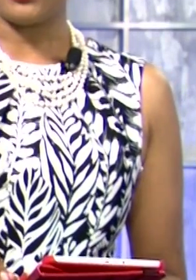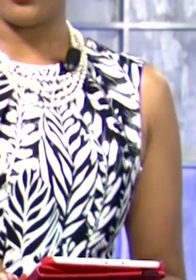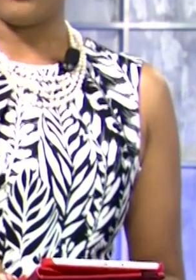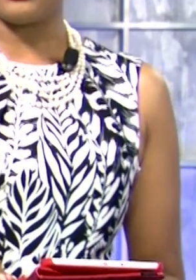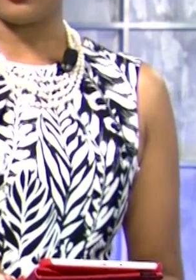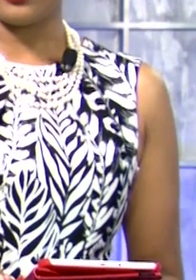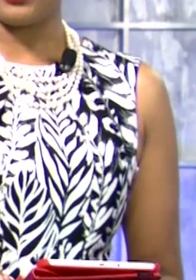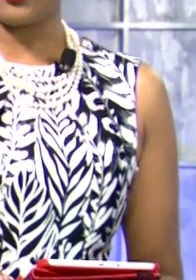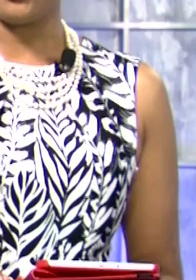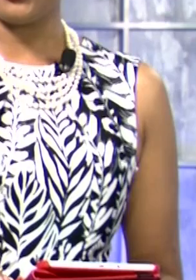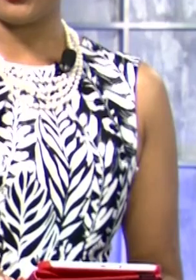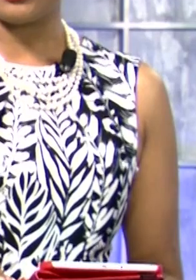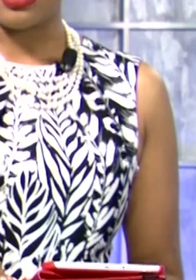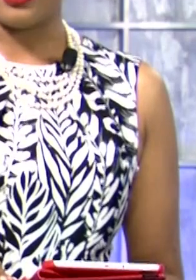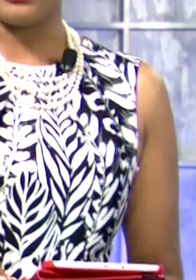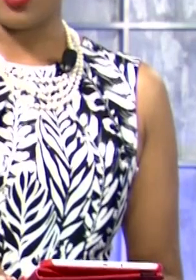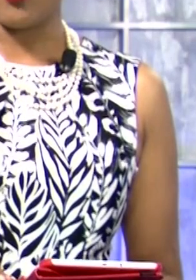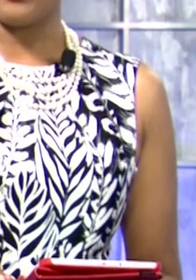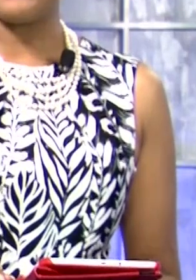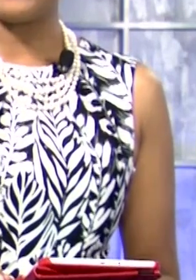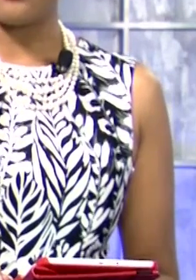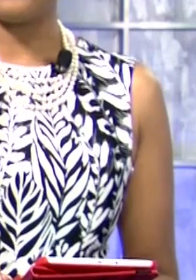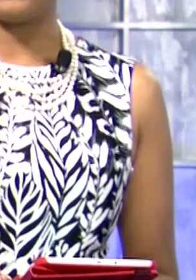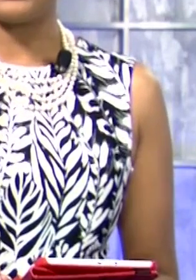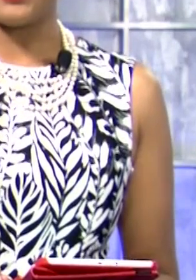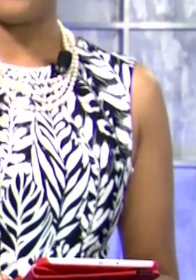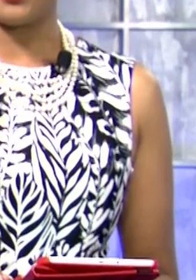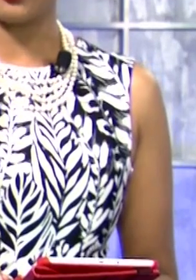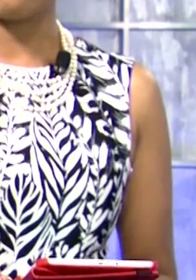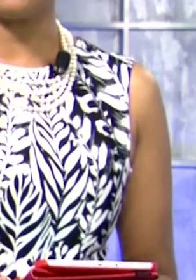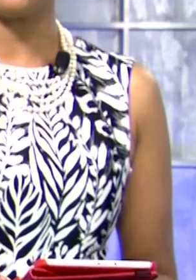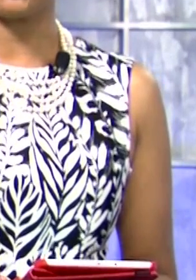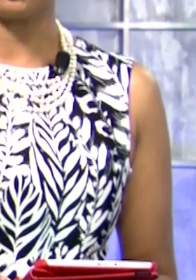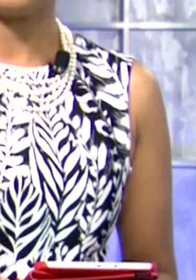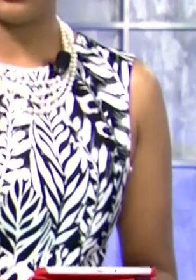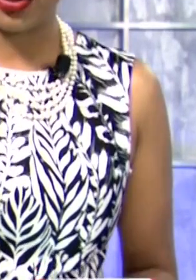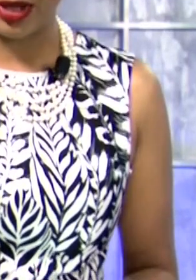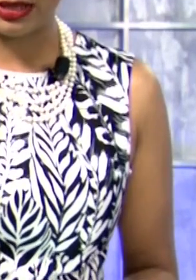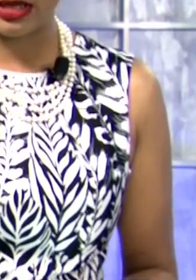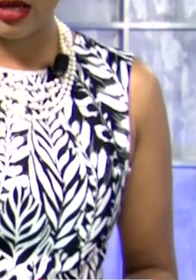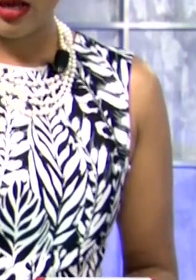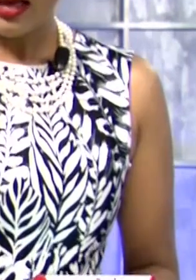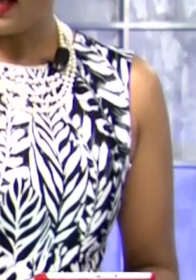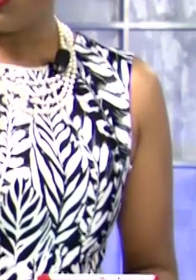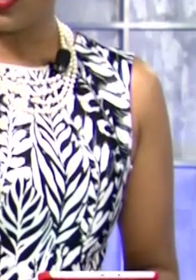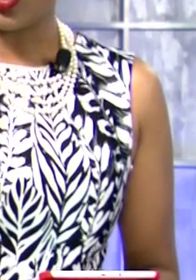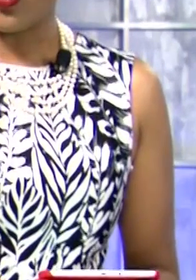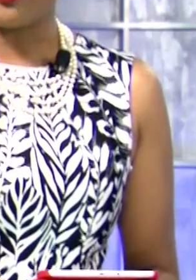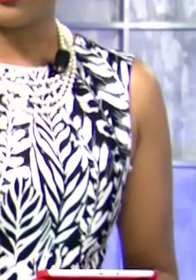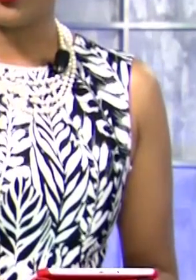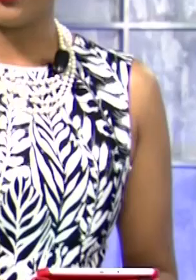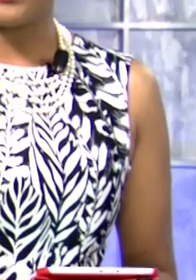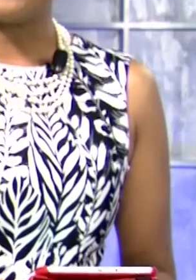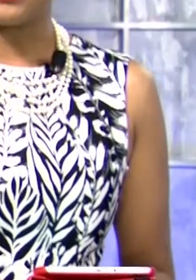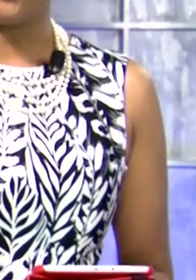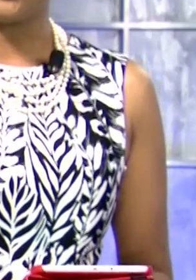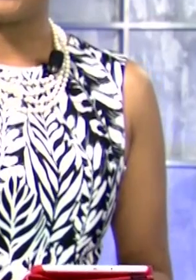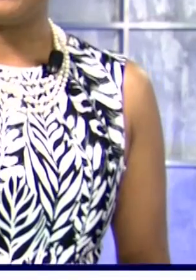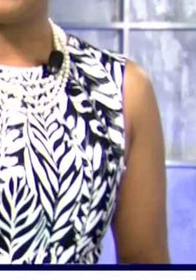A very good evening to you. I'm Lisa Lord, and in our news, a young woman stabbed to death in a Christchurch district. Anyone acquiring more